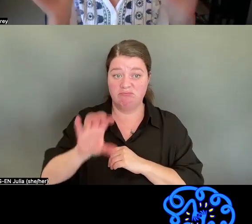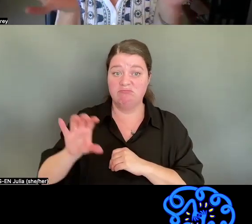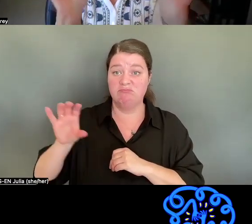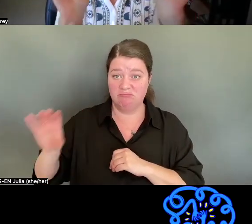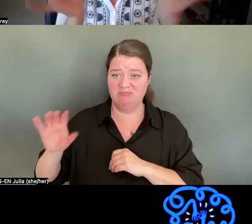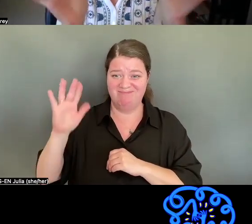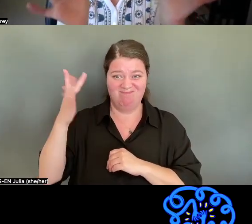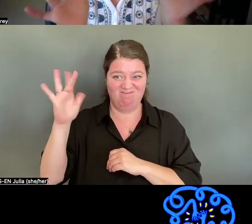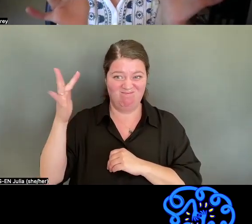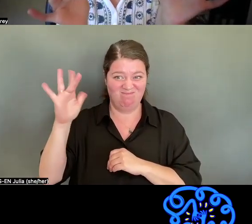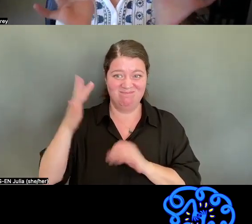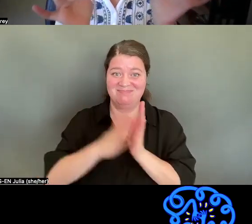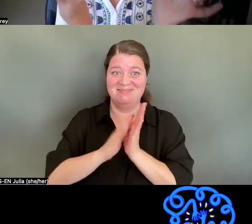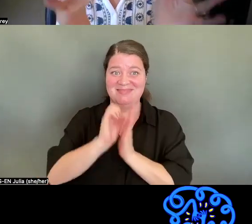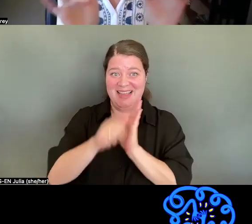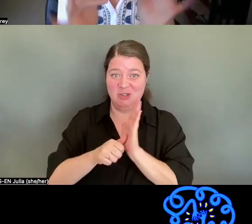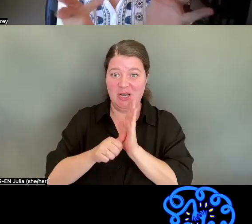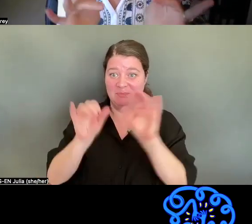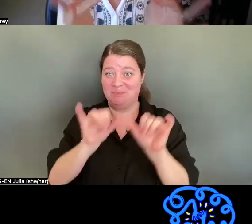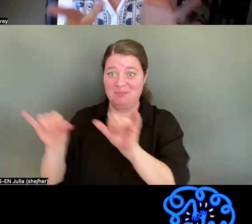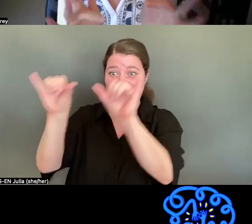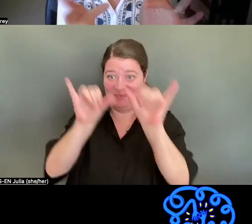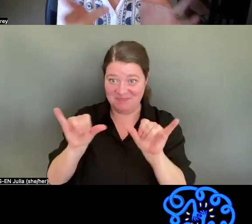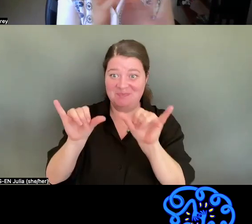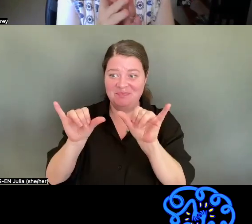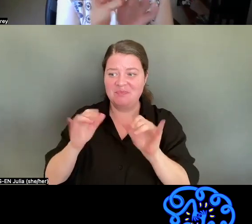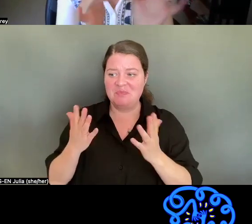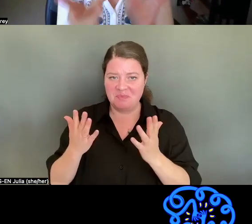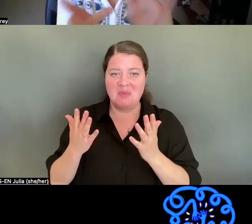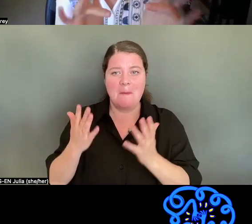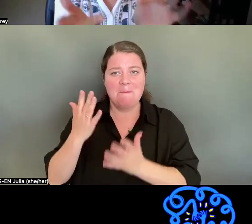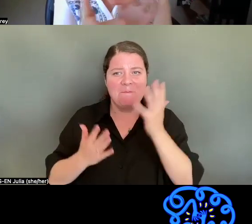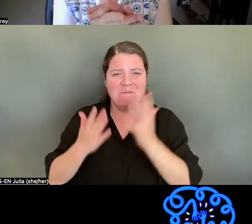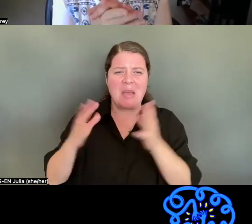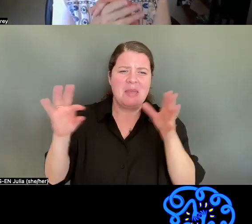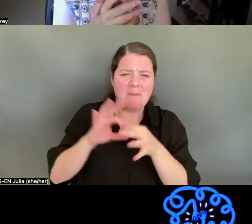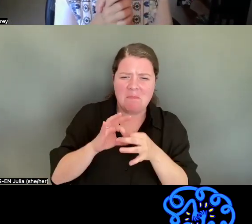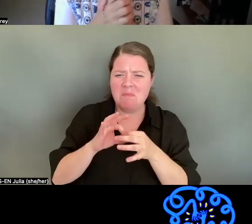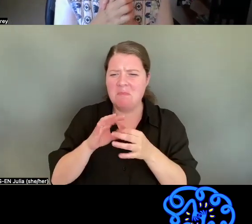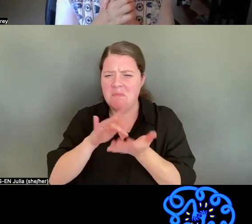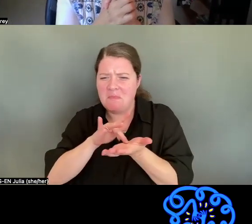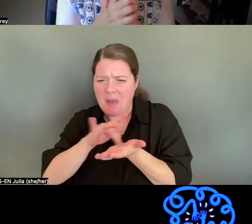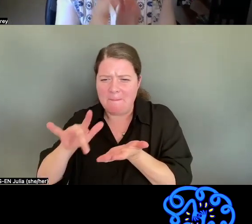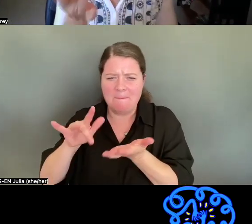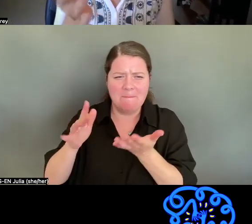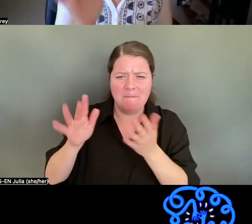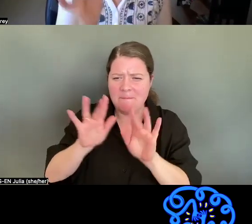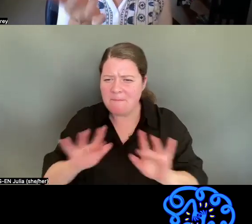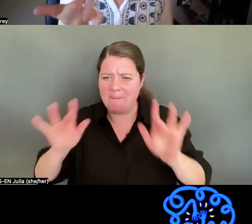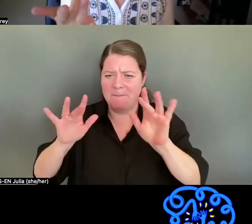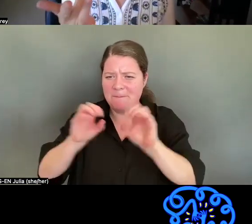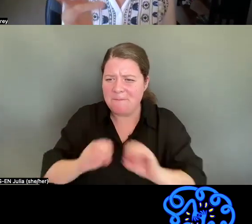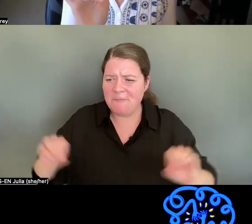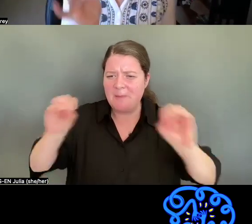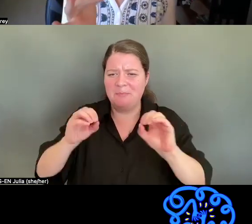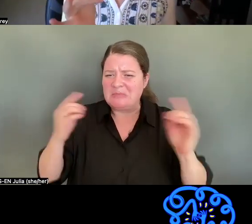They're all made with this hand shape, which may have something to do with sort of emptiness, right? So this on its own